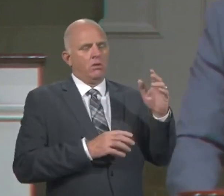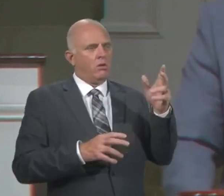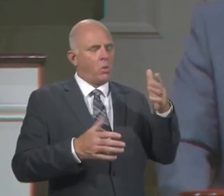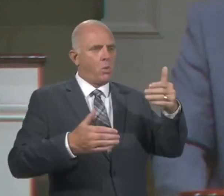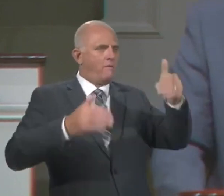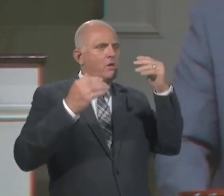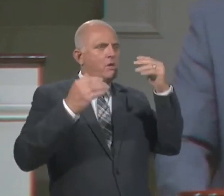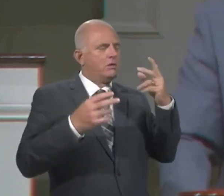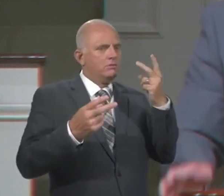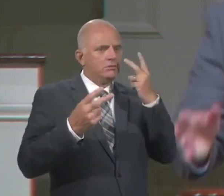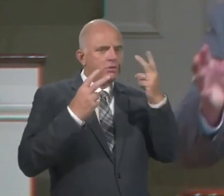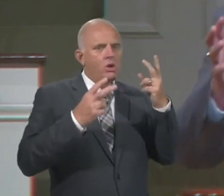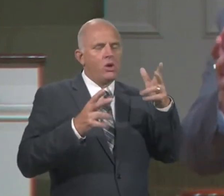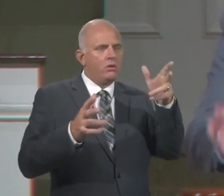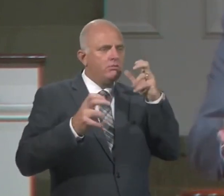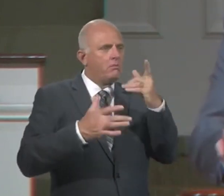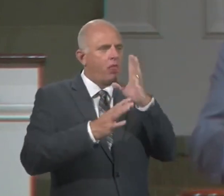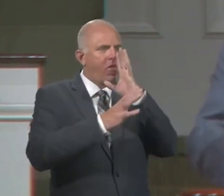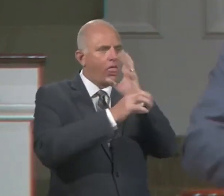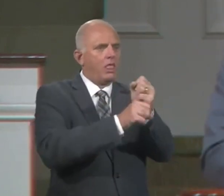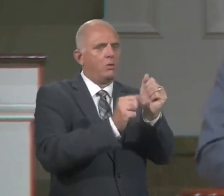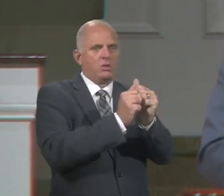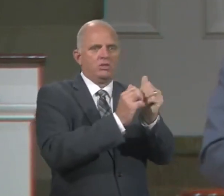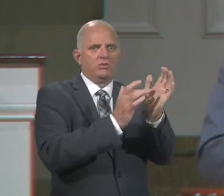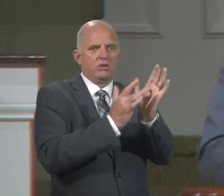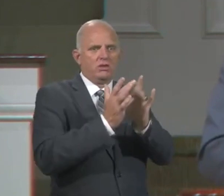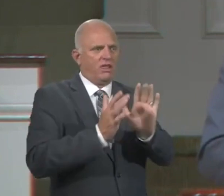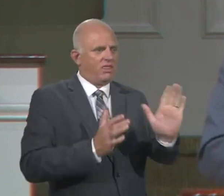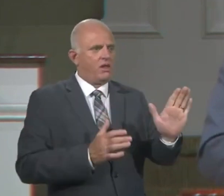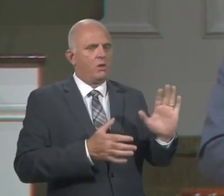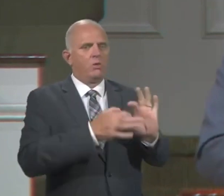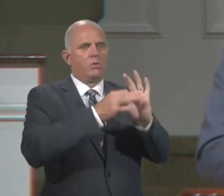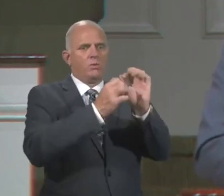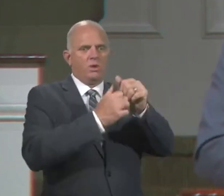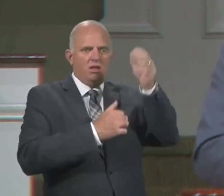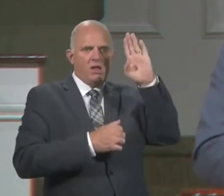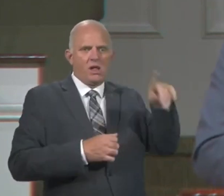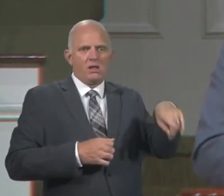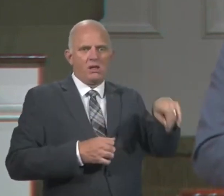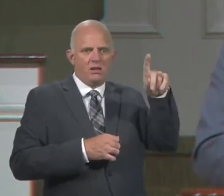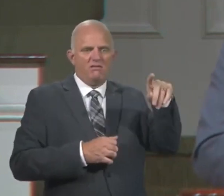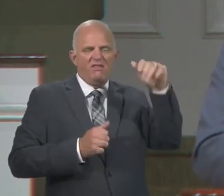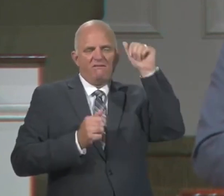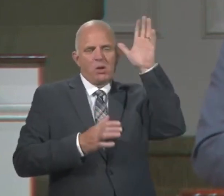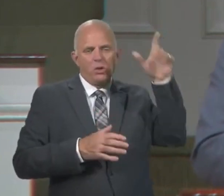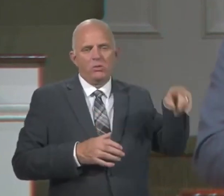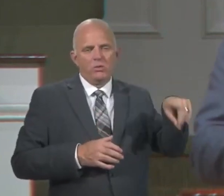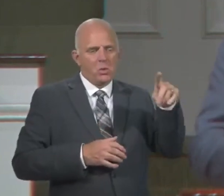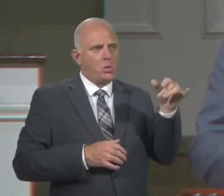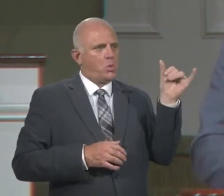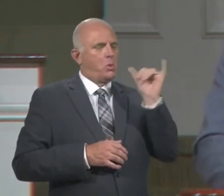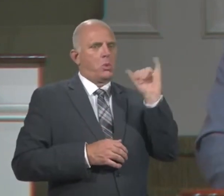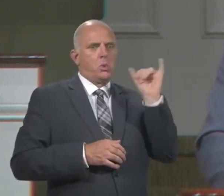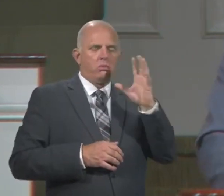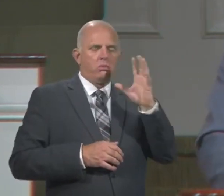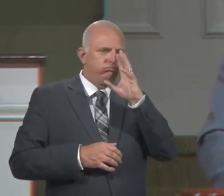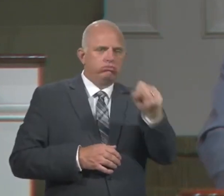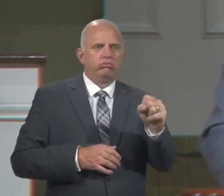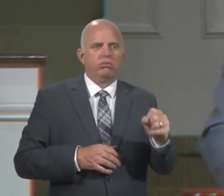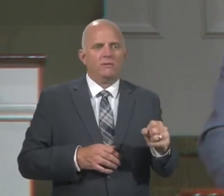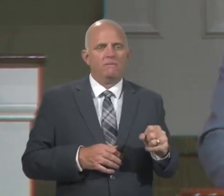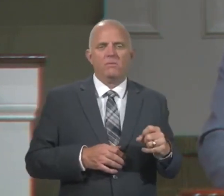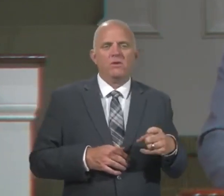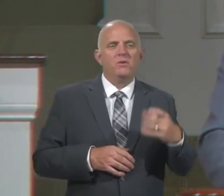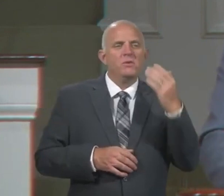was fascinated with Jesus' relationship with his Father. You ever listen to someone